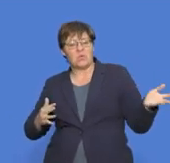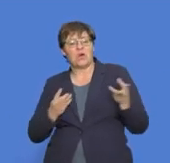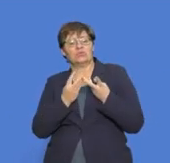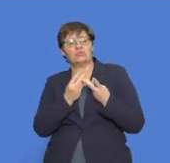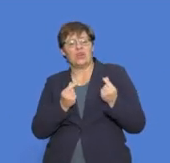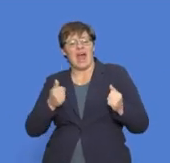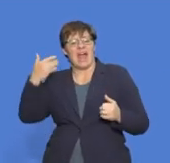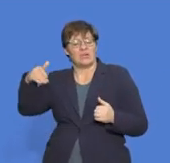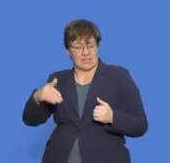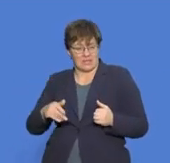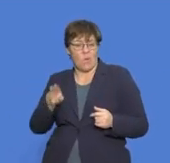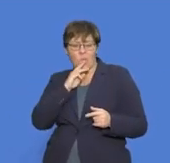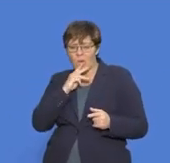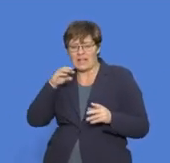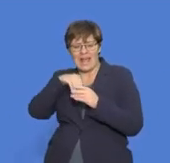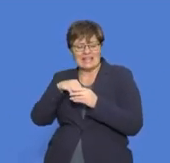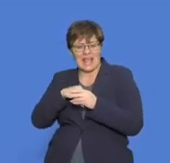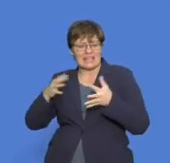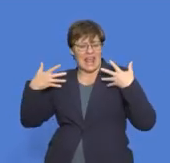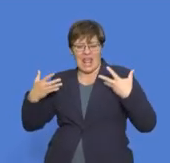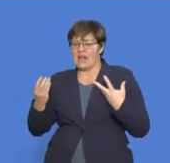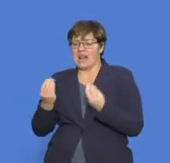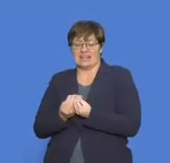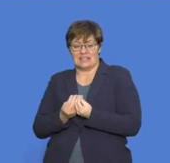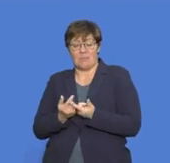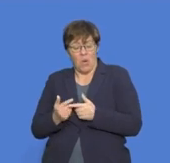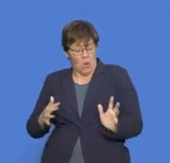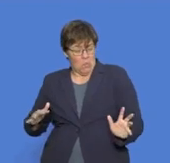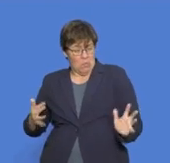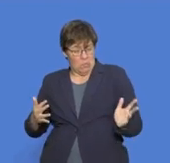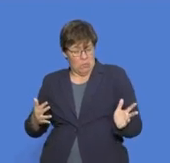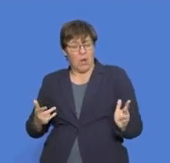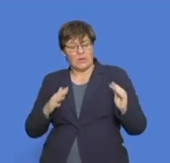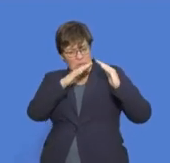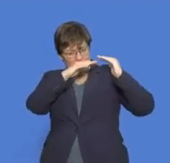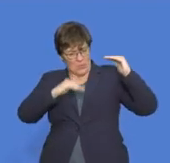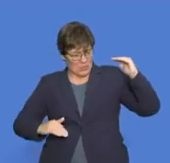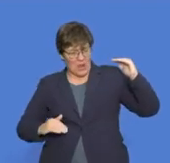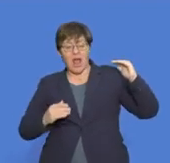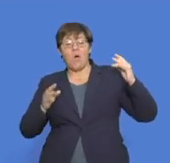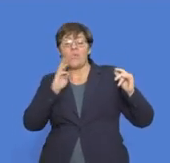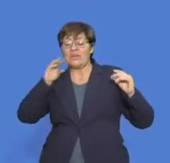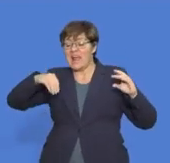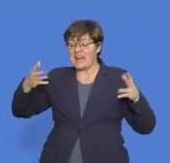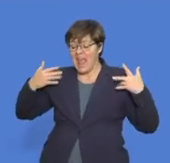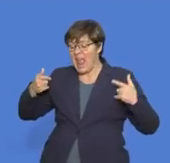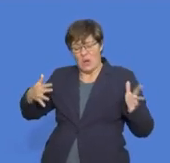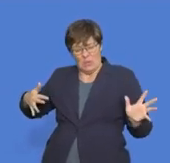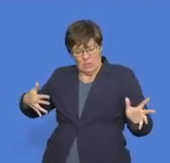more quickly. And that is why the more wind there is, the higher the transpiration rate is.